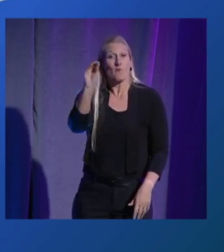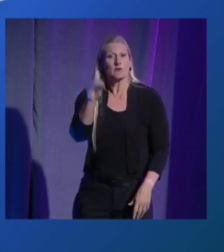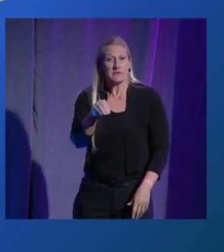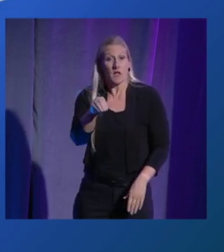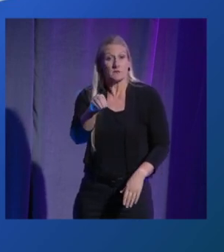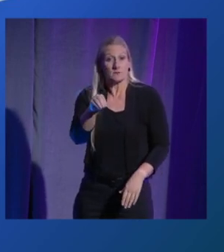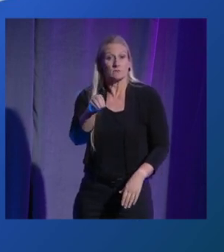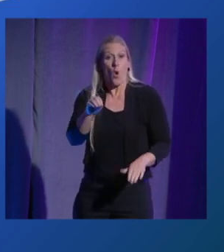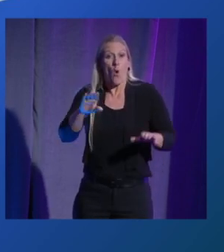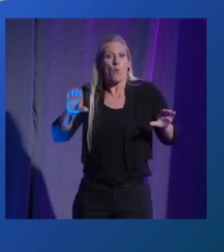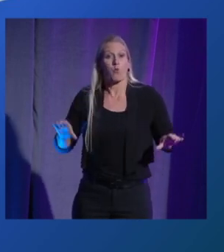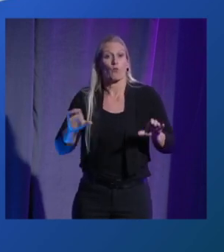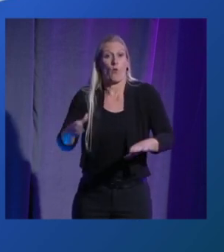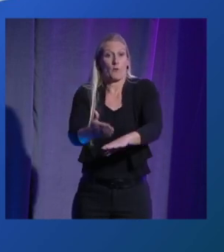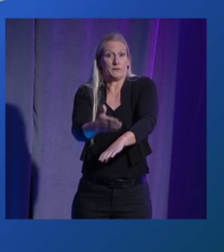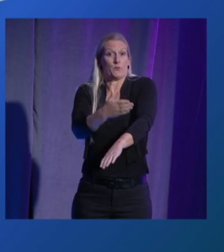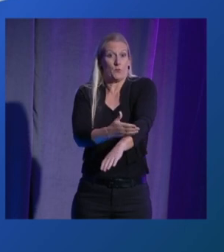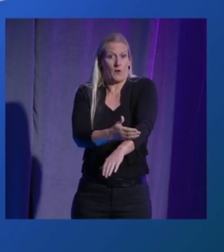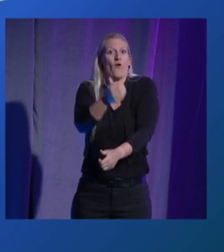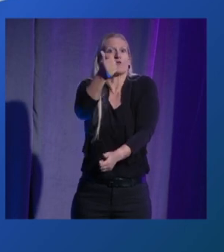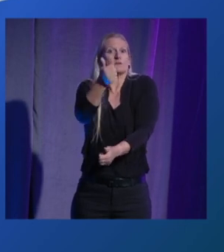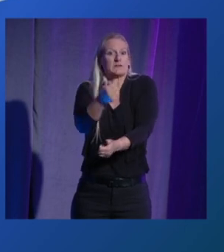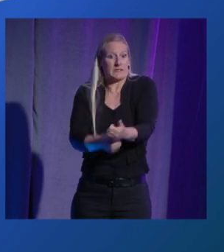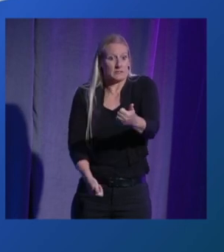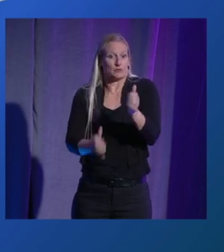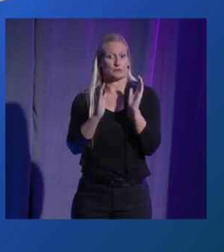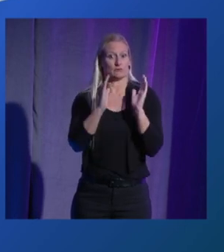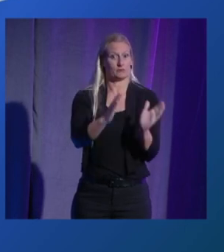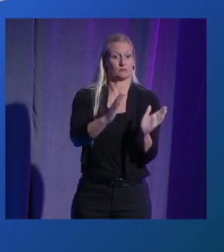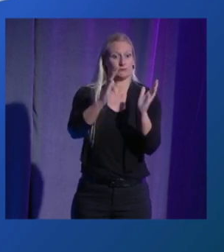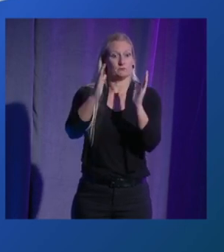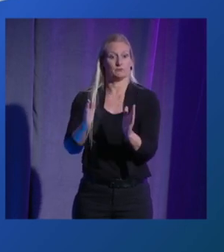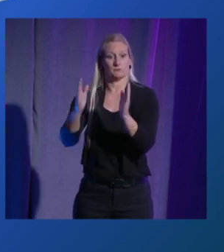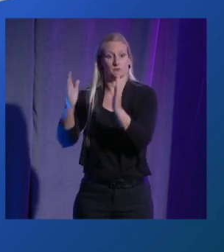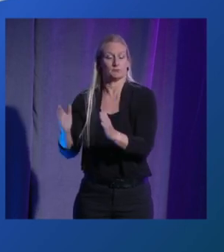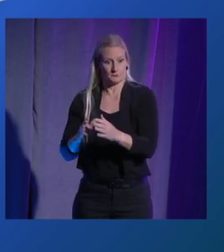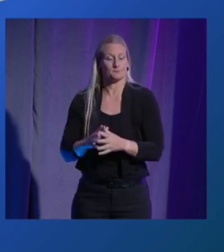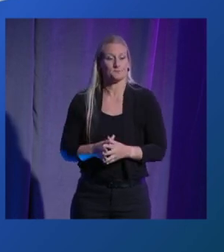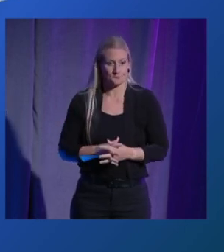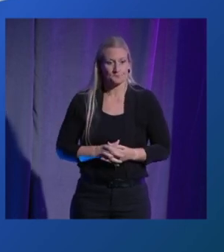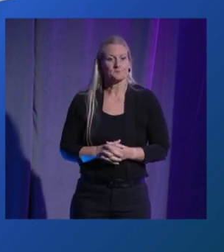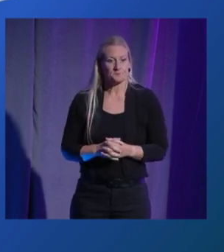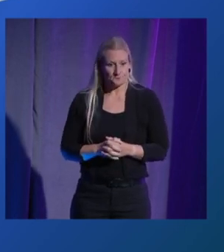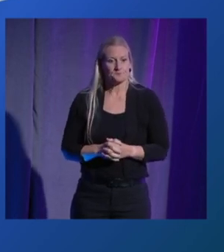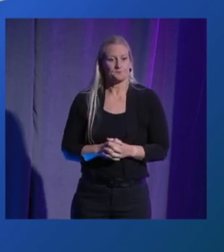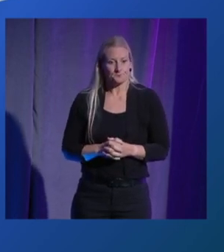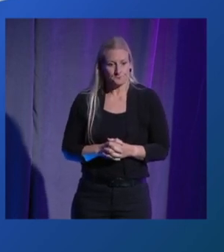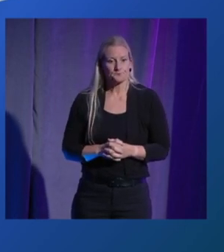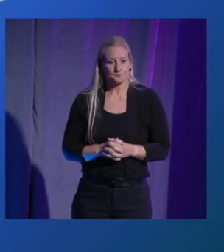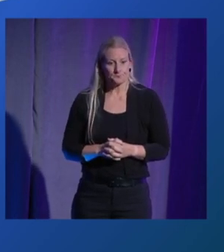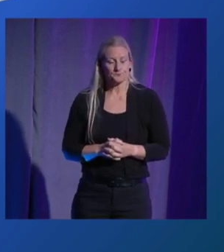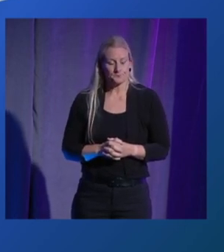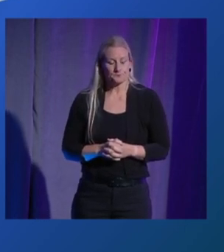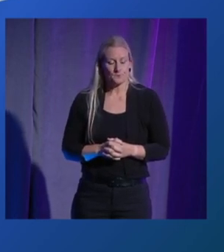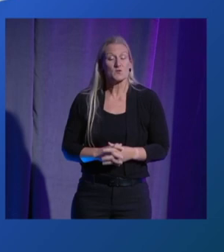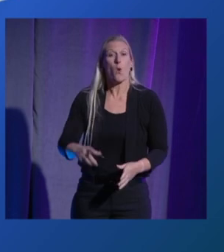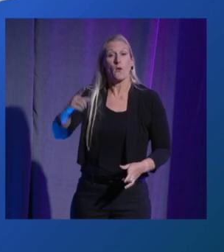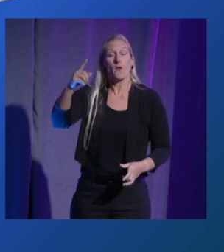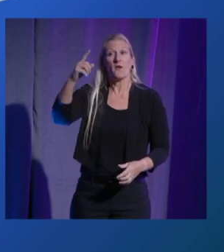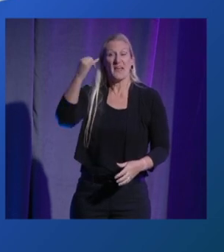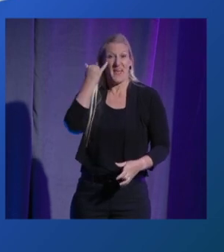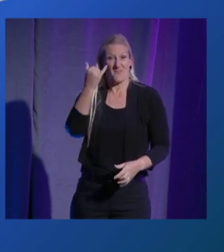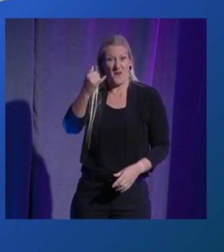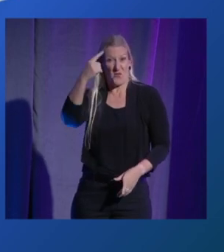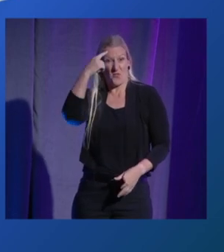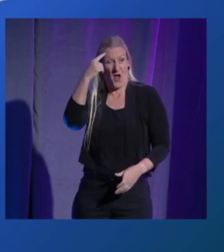Improvement for every period of iteration wow stacking wow right so if you thought you were good at finding